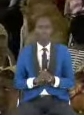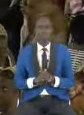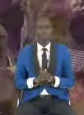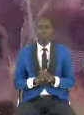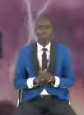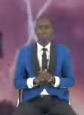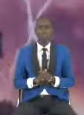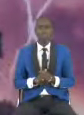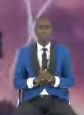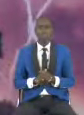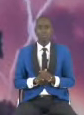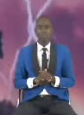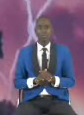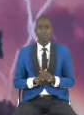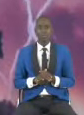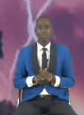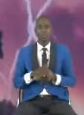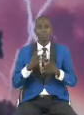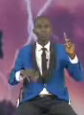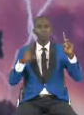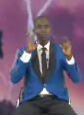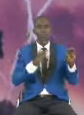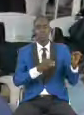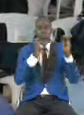The Lord will put testimony in your mouth.